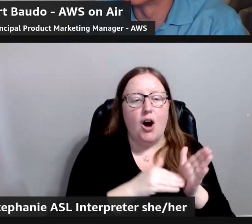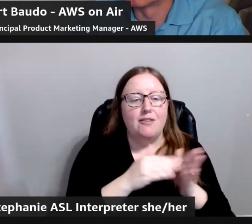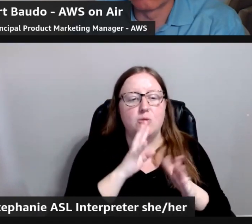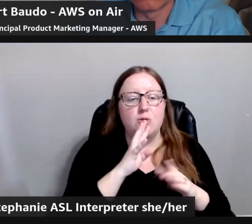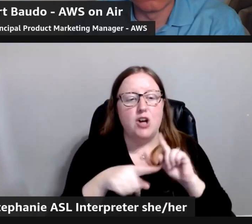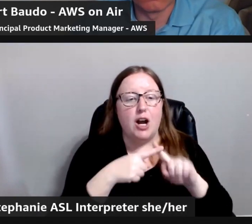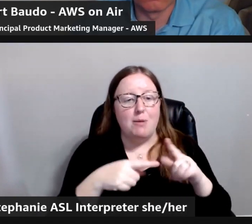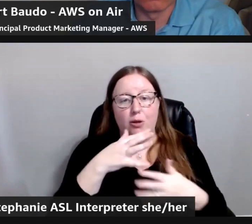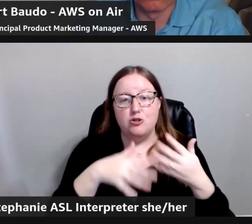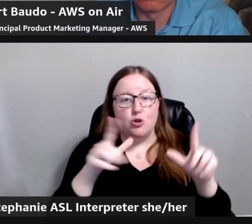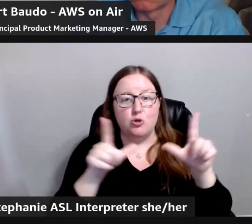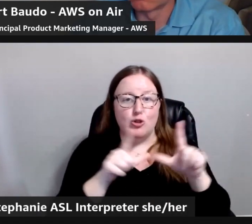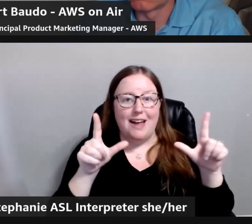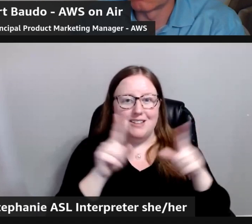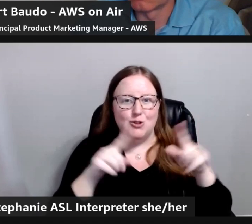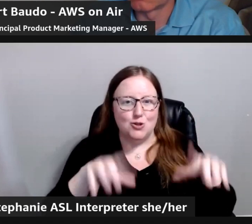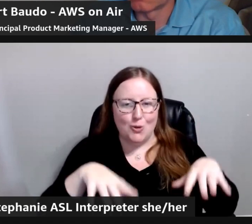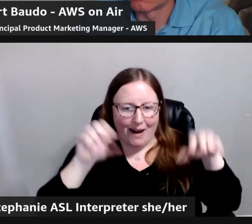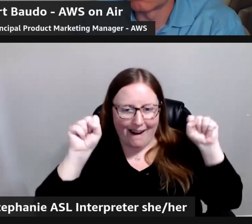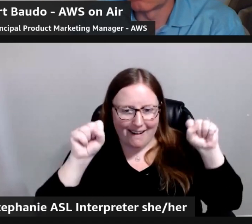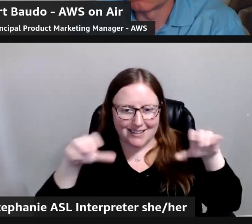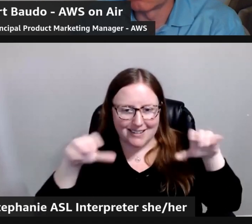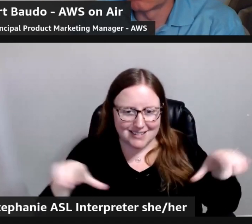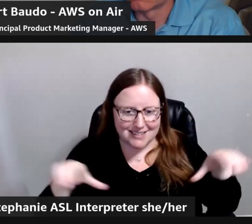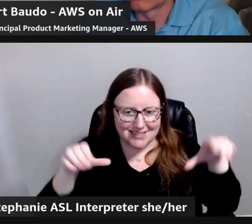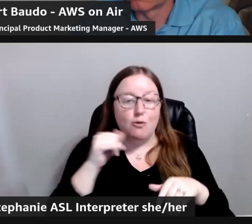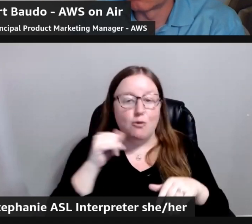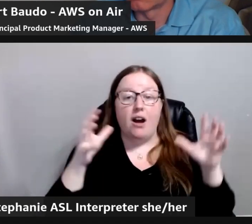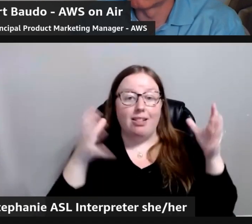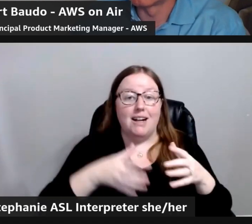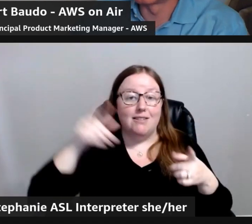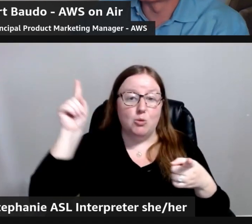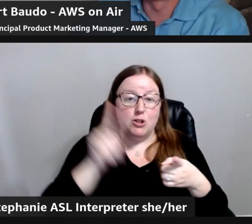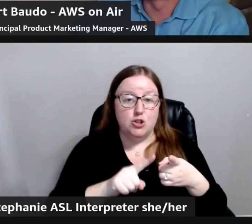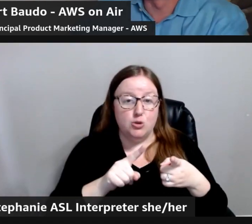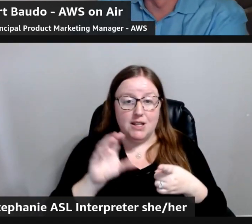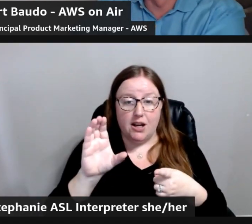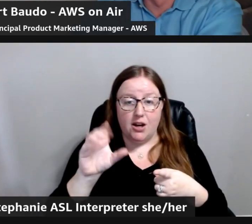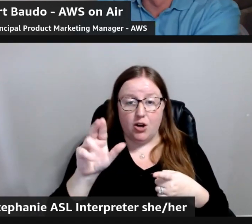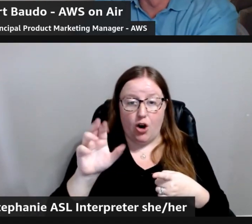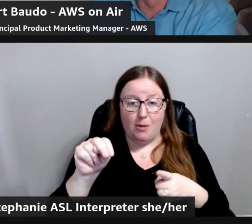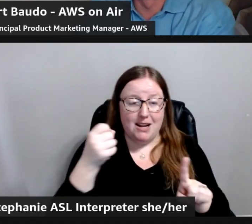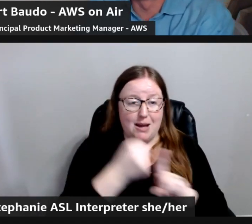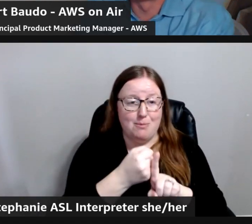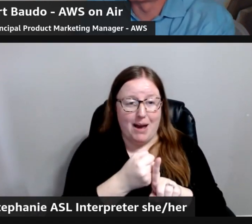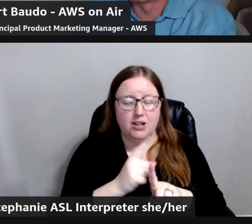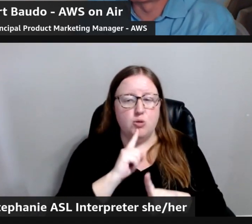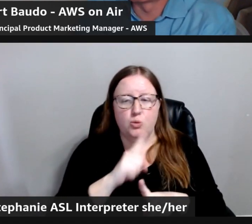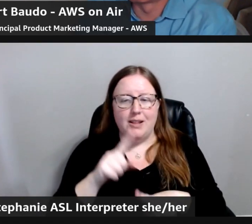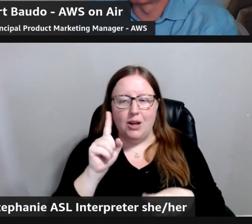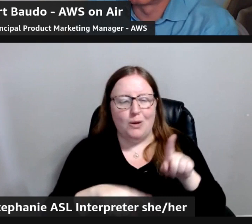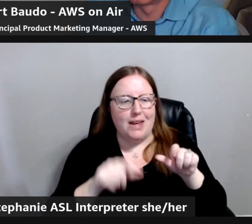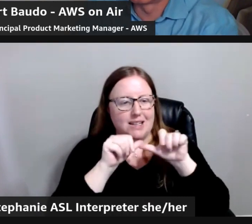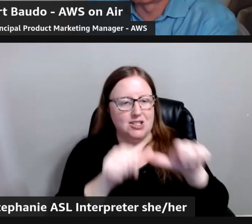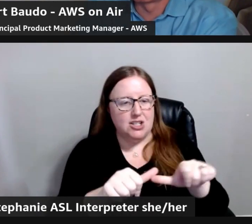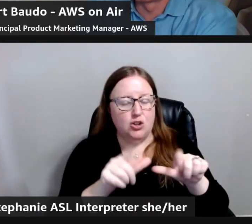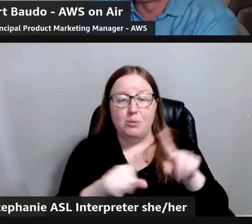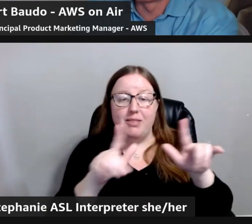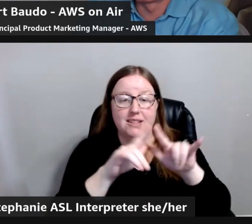license to act in a way, right? If we aren't collectively reducing the carbon footprint of our workloads, we really can't move beyond that. At the same